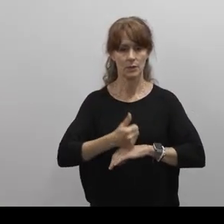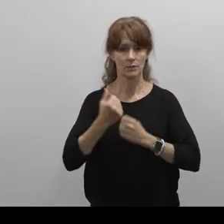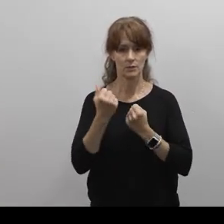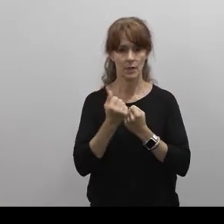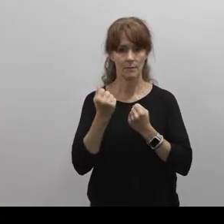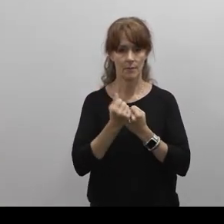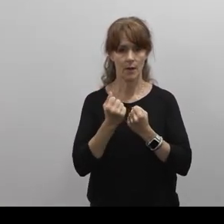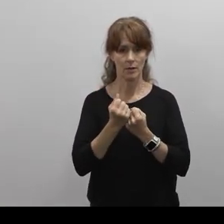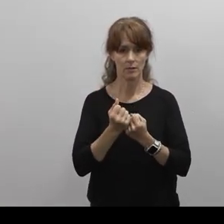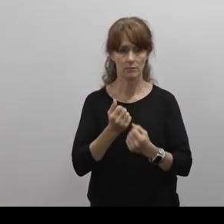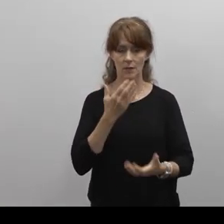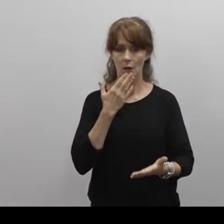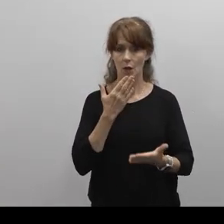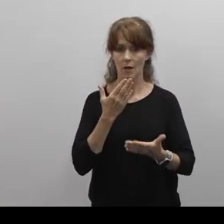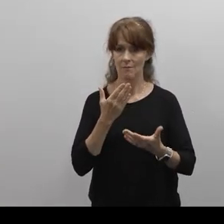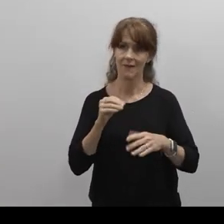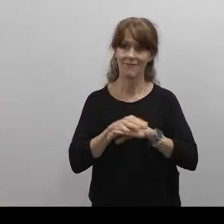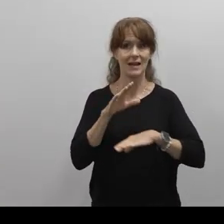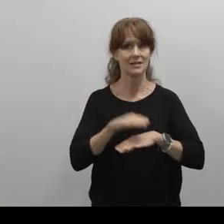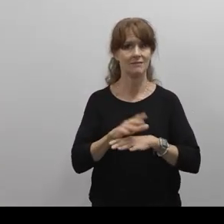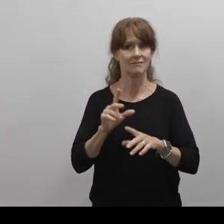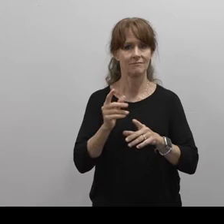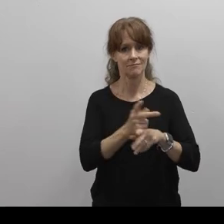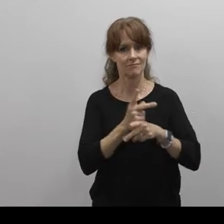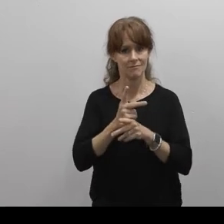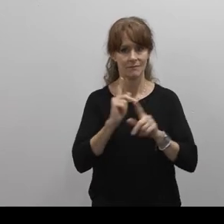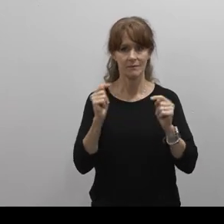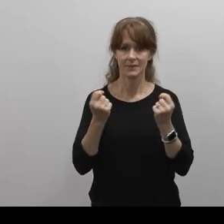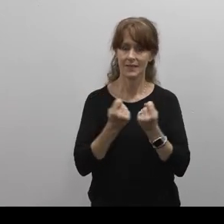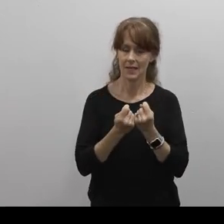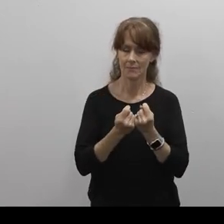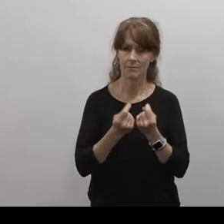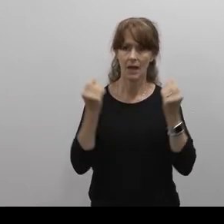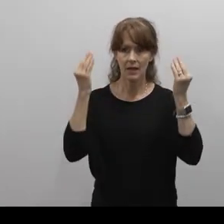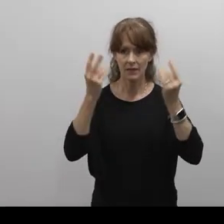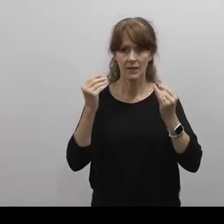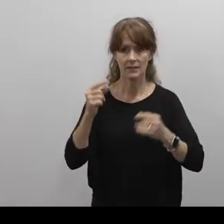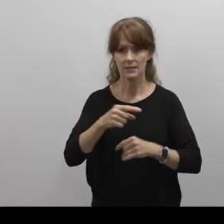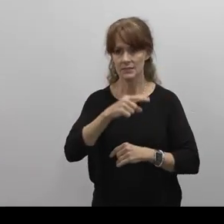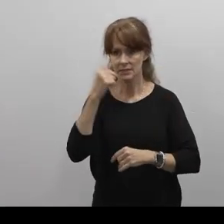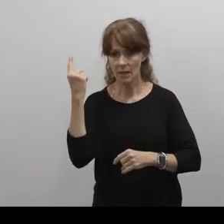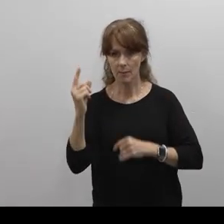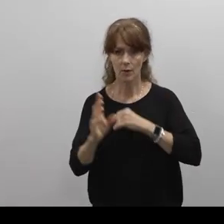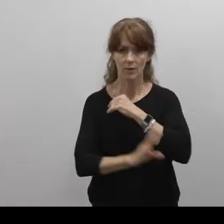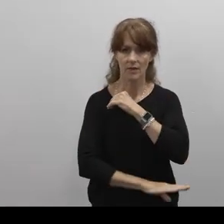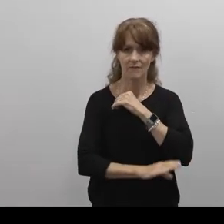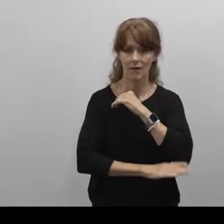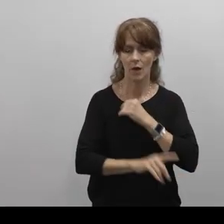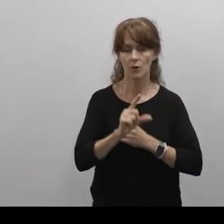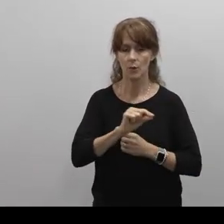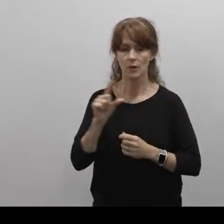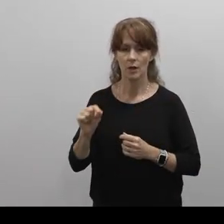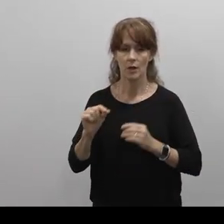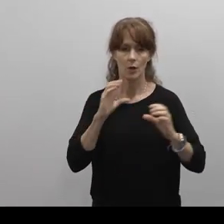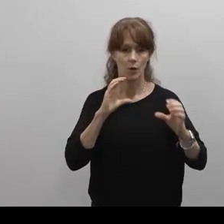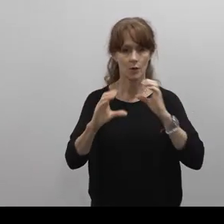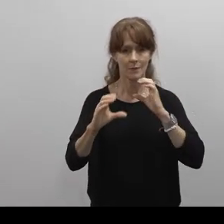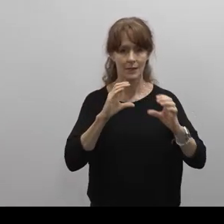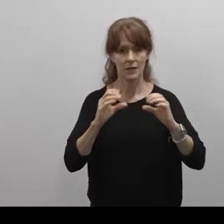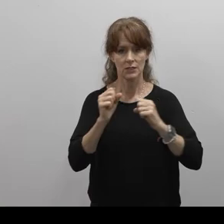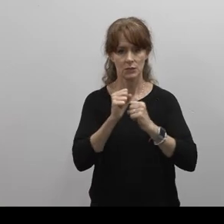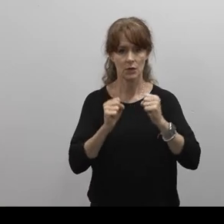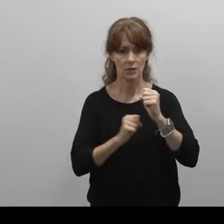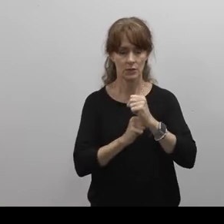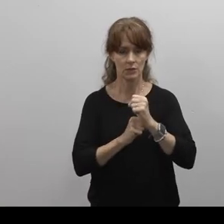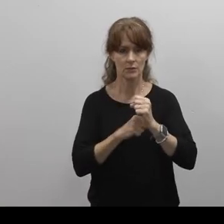an effective governance team. And I can think about the summer and fall of 2020 really around communication structures and what it would